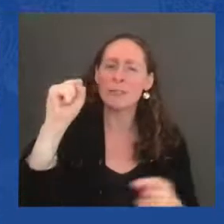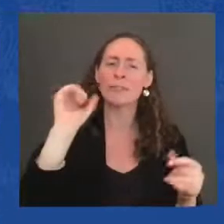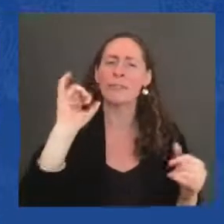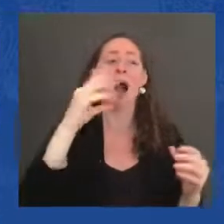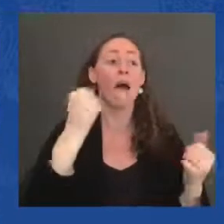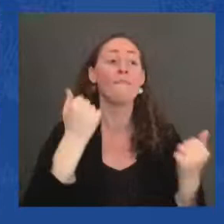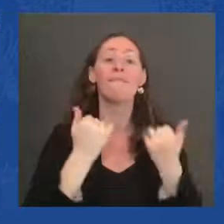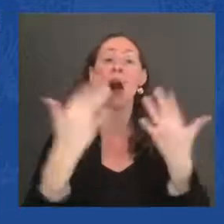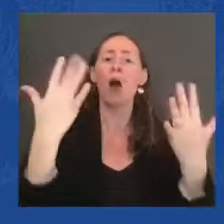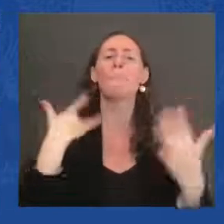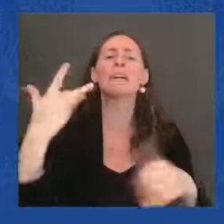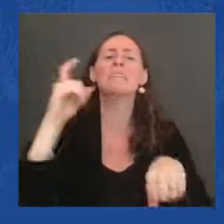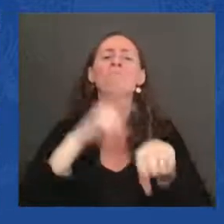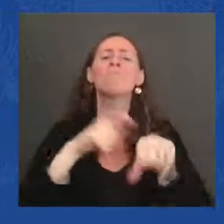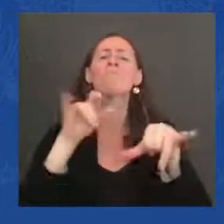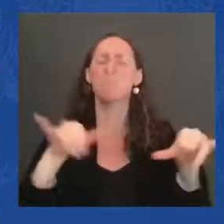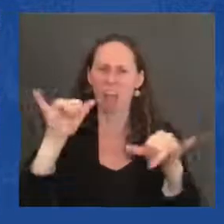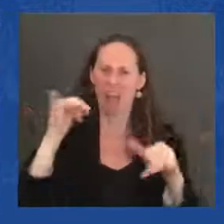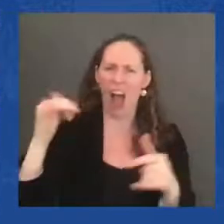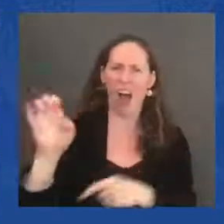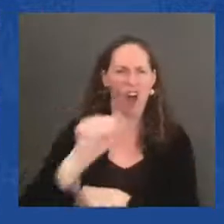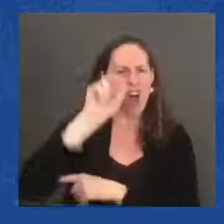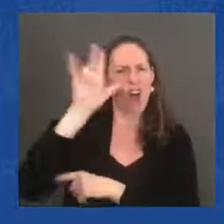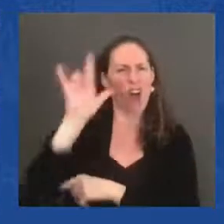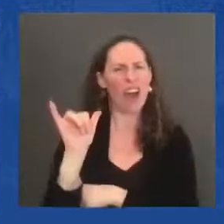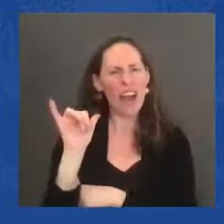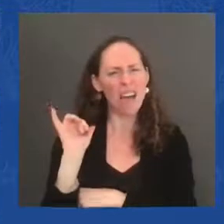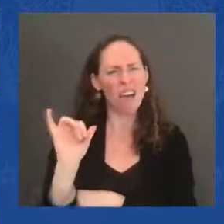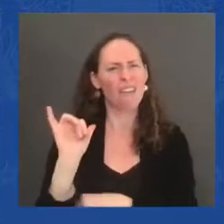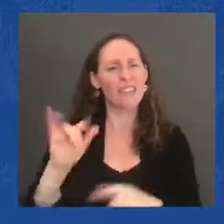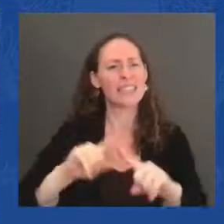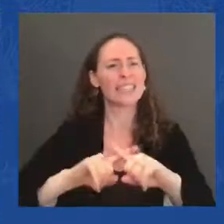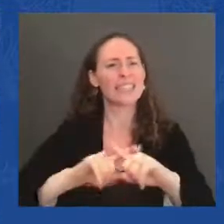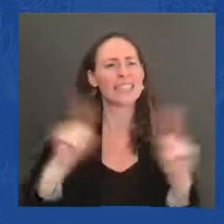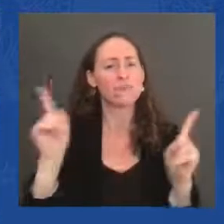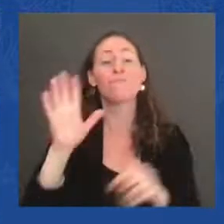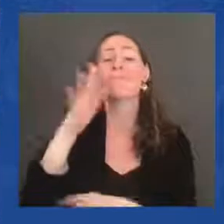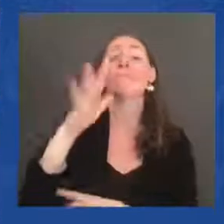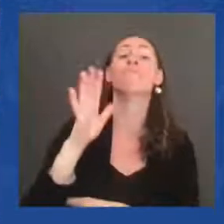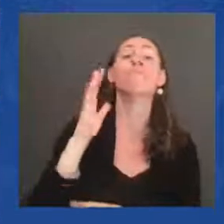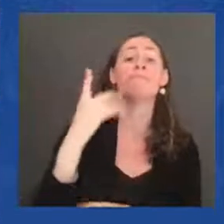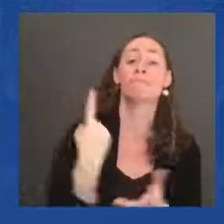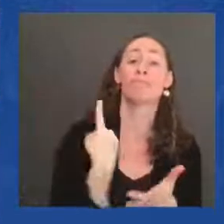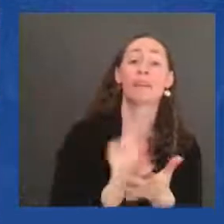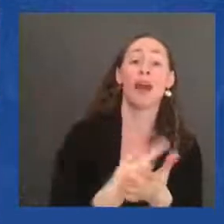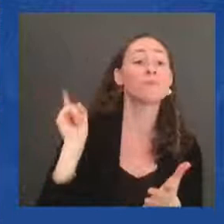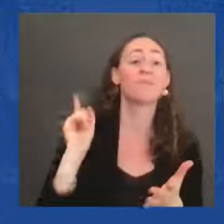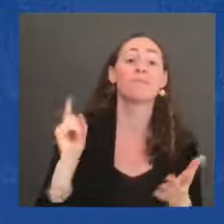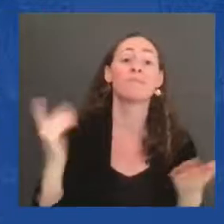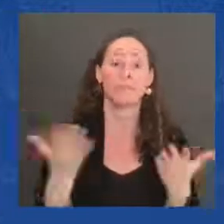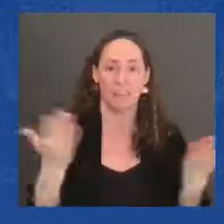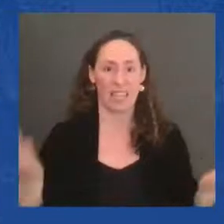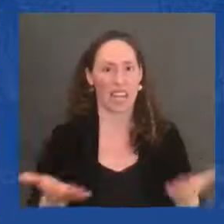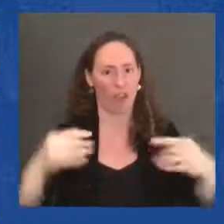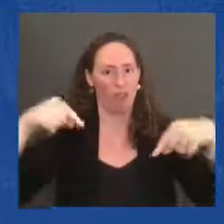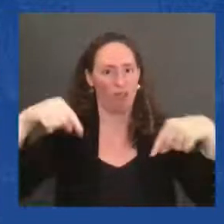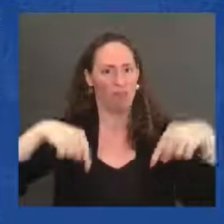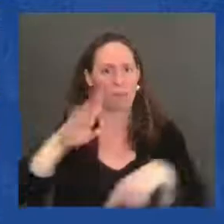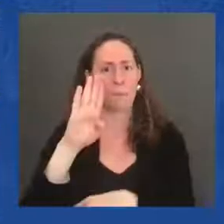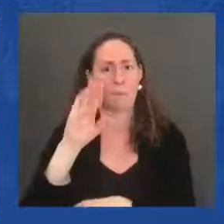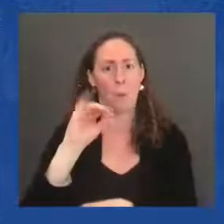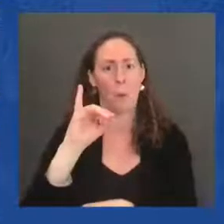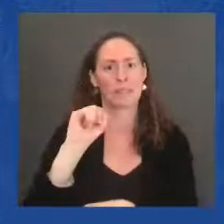was thick with smoke from California and from Oregon. And, you know, this